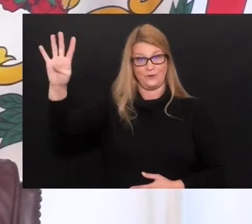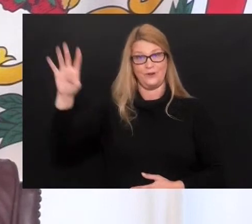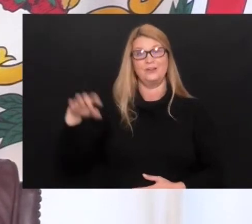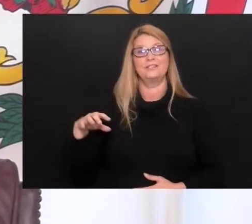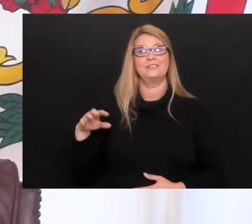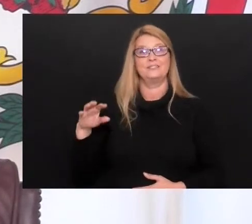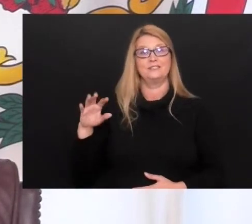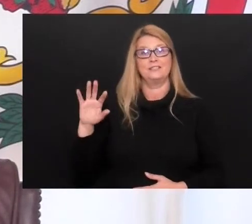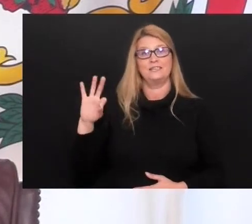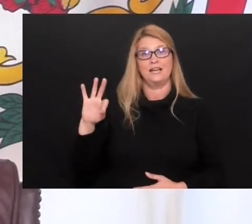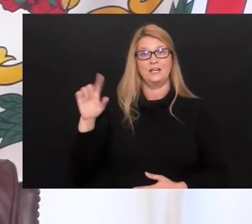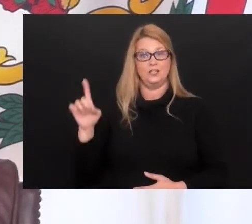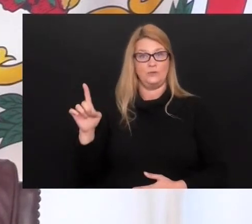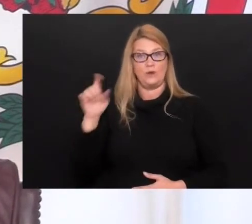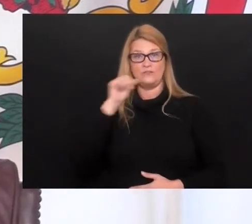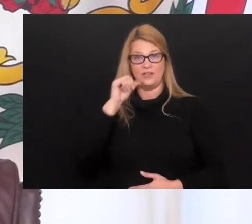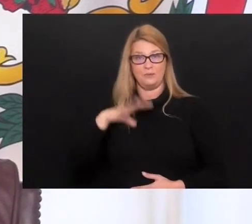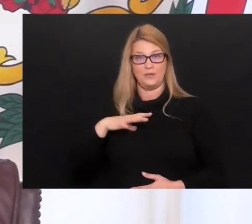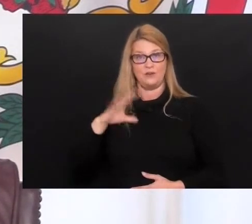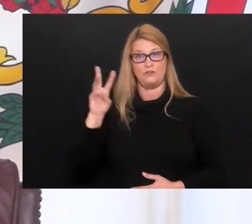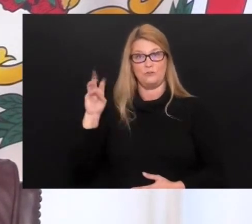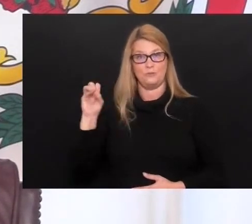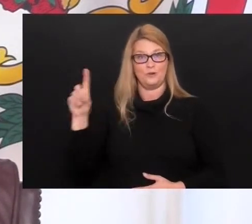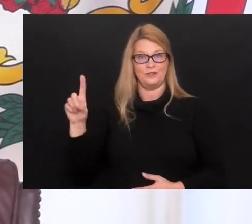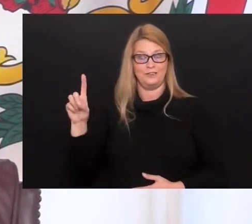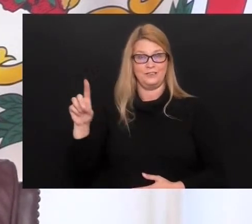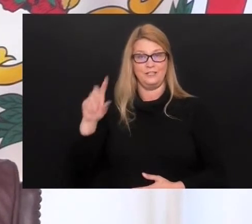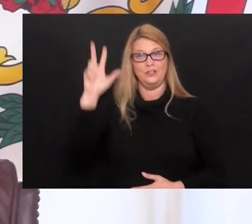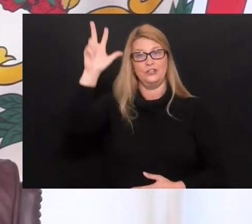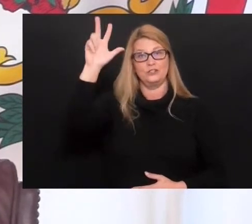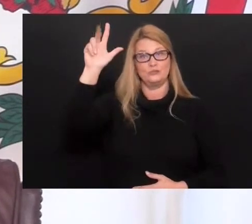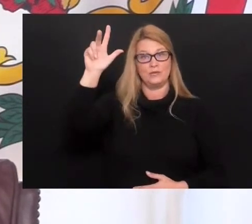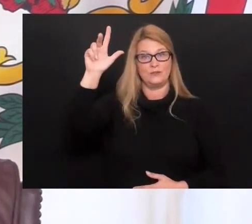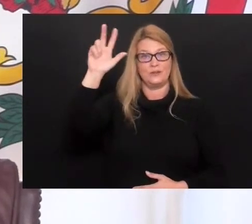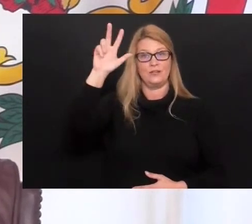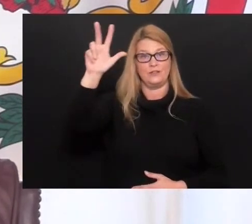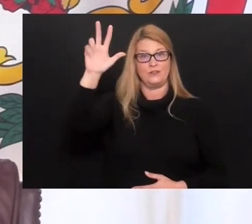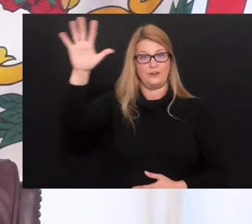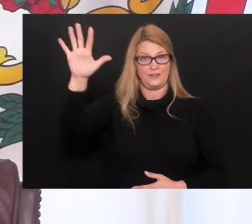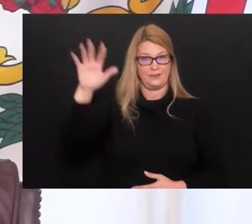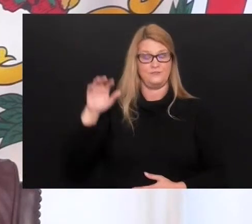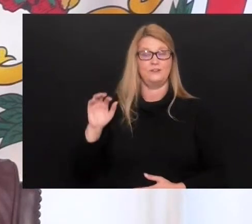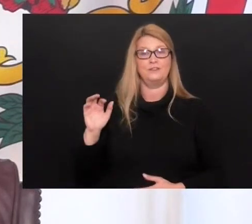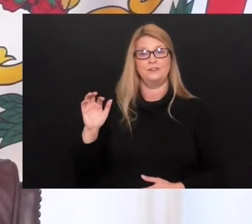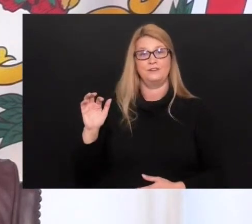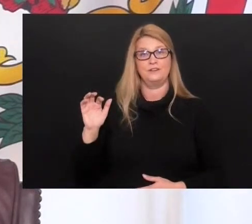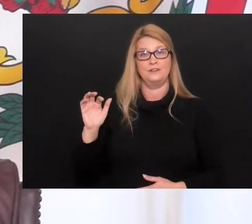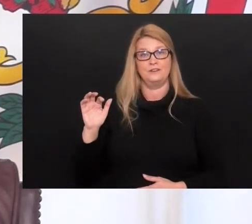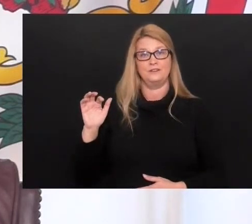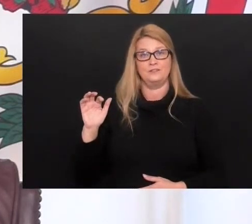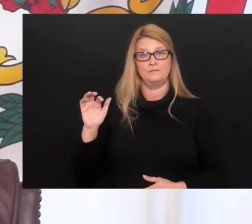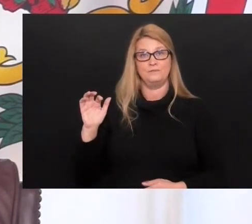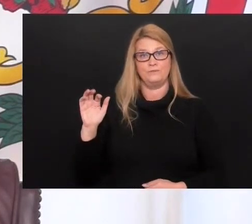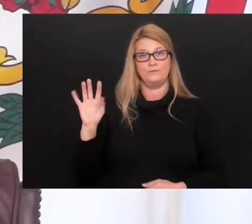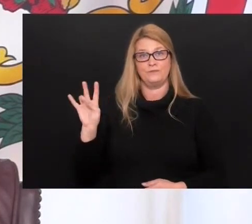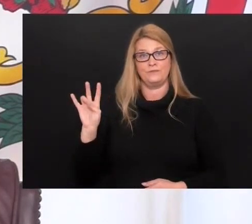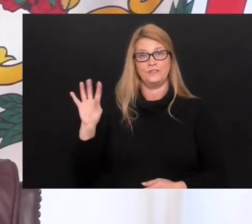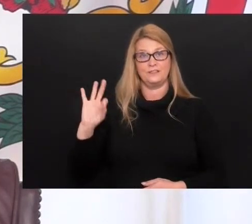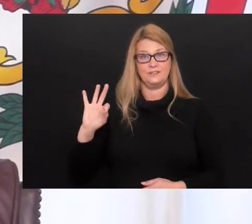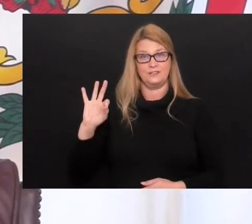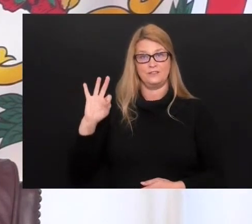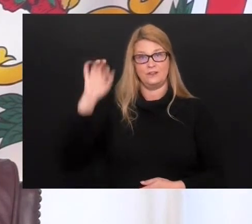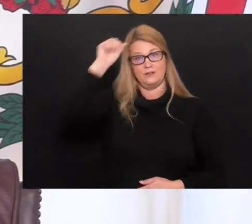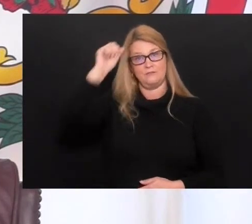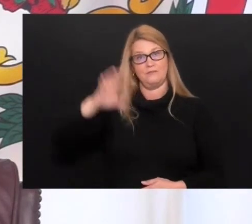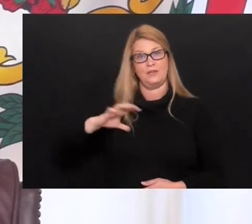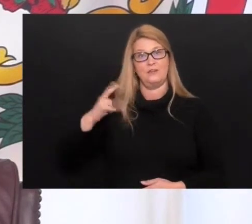2334th death, a 91-year-old female from Wood County. Our 2335th death, a 79-year-old